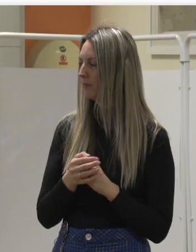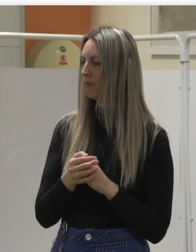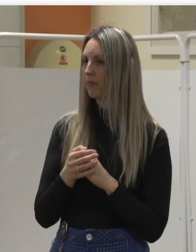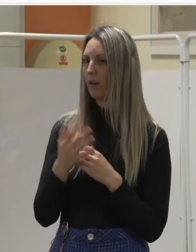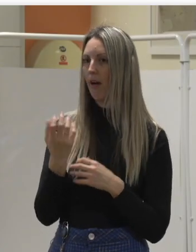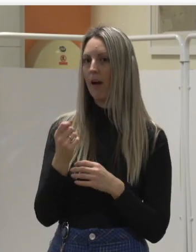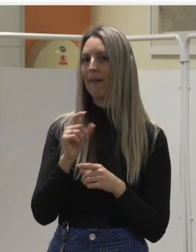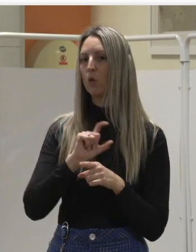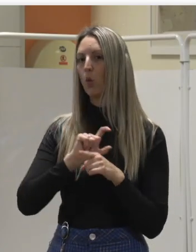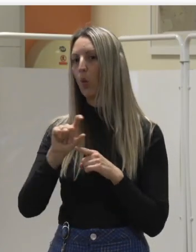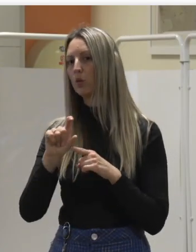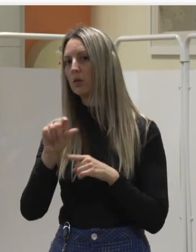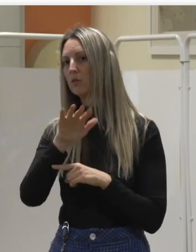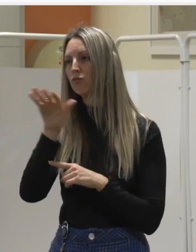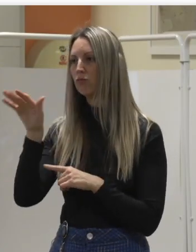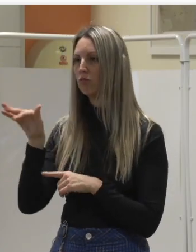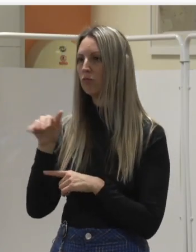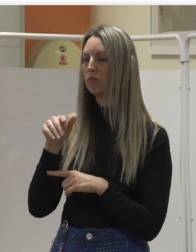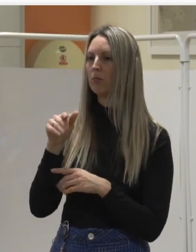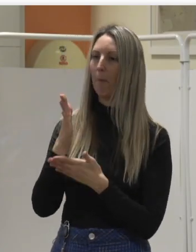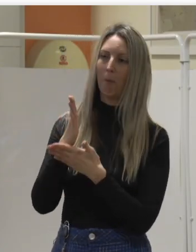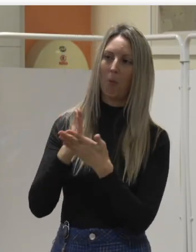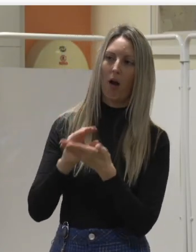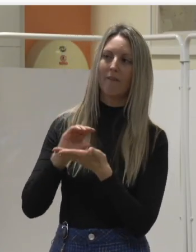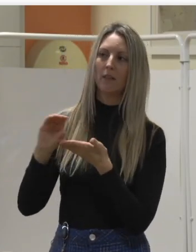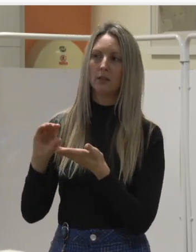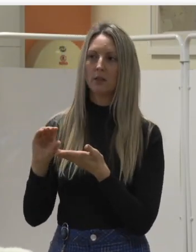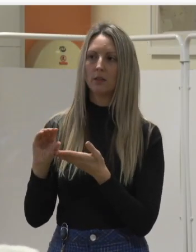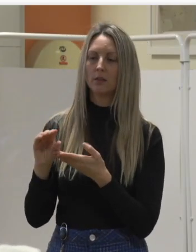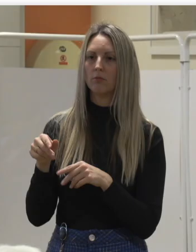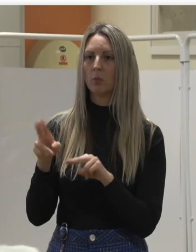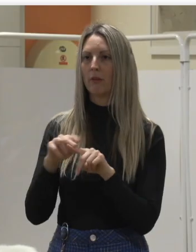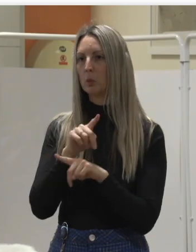agencies. So you can avail the facility of these